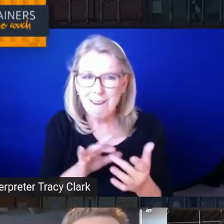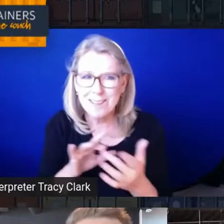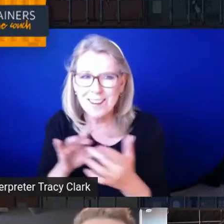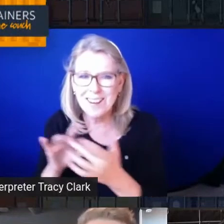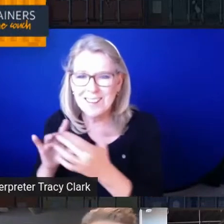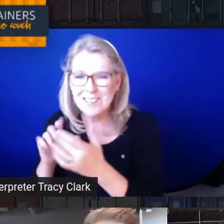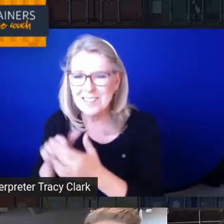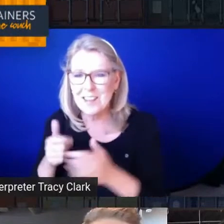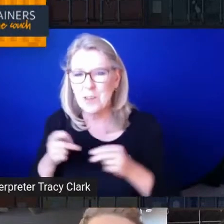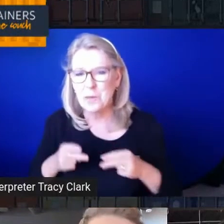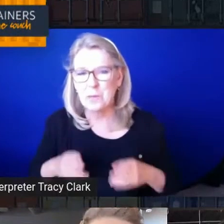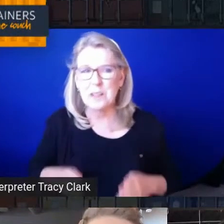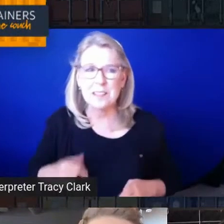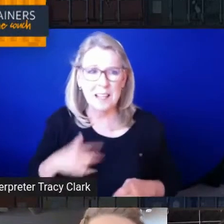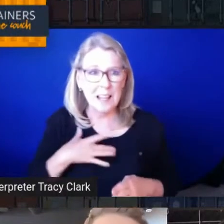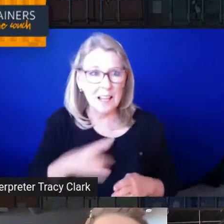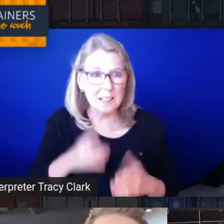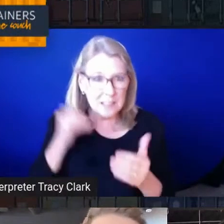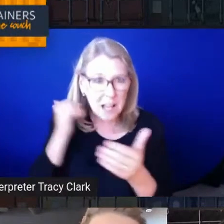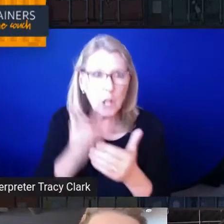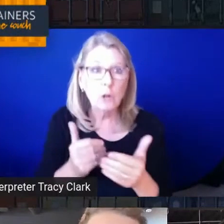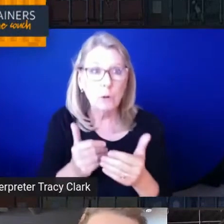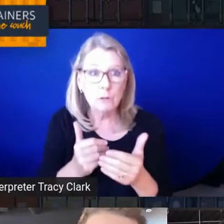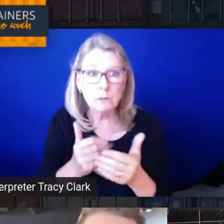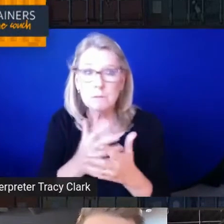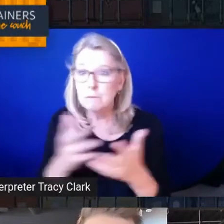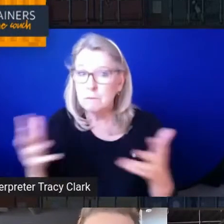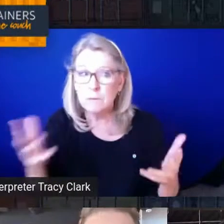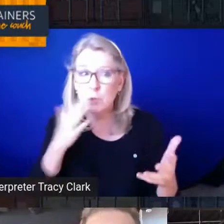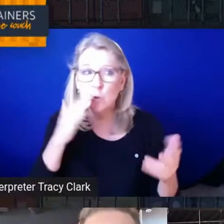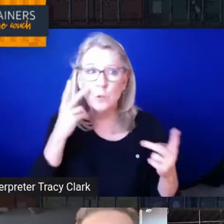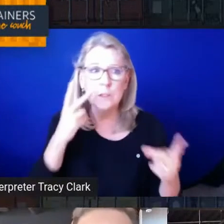to everybody. So looking forward to seeing you all.